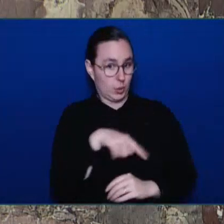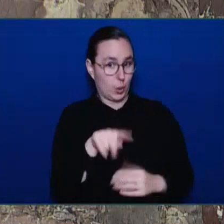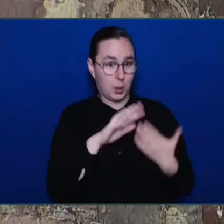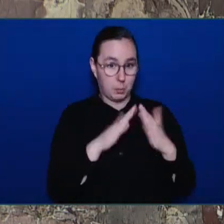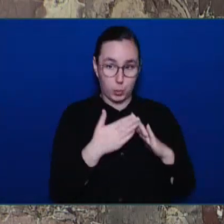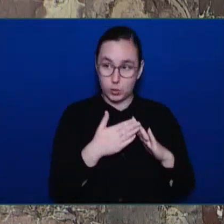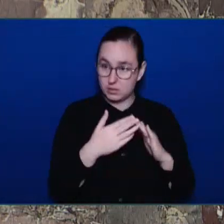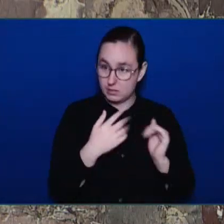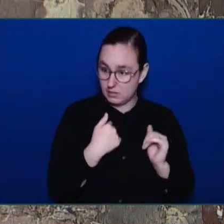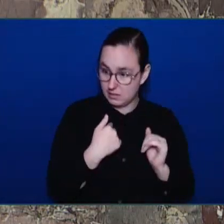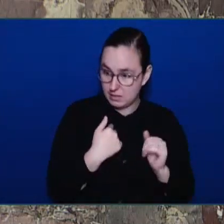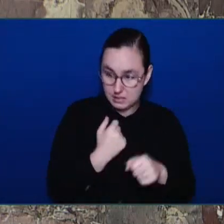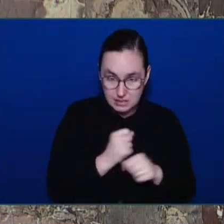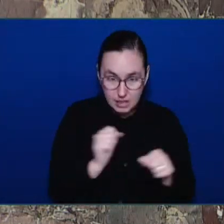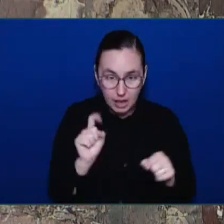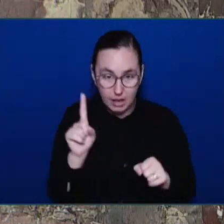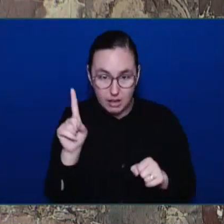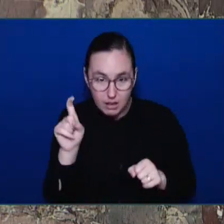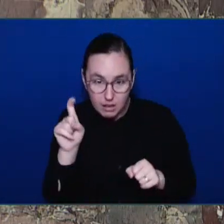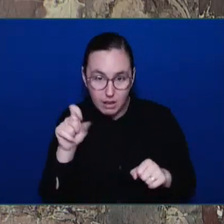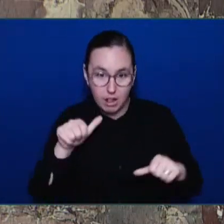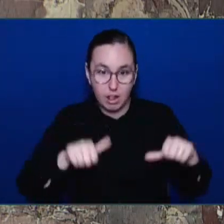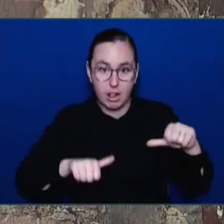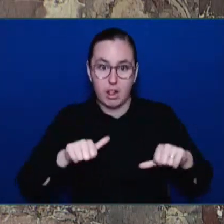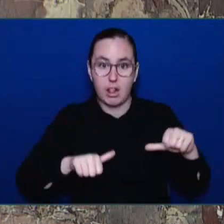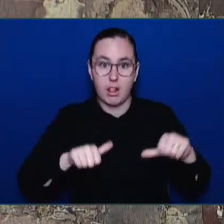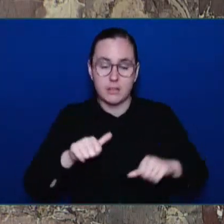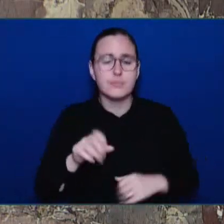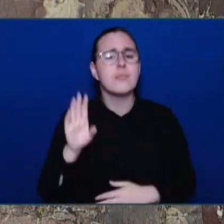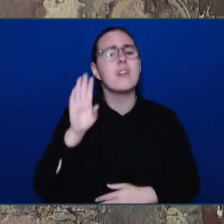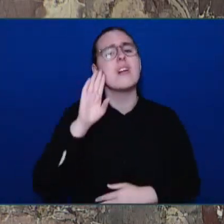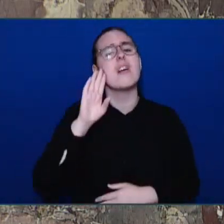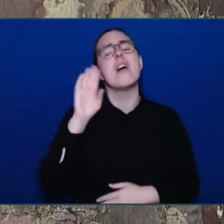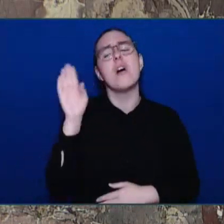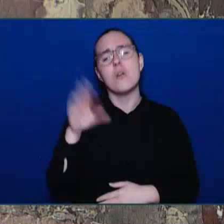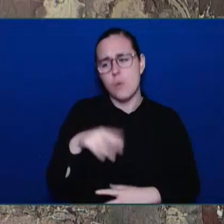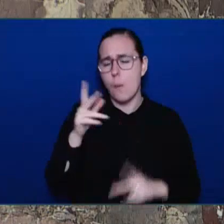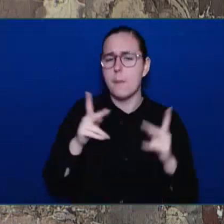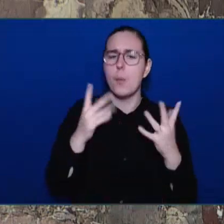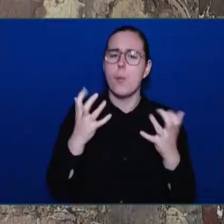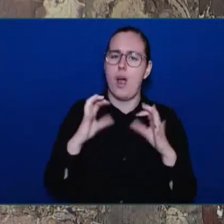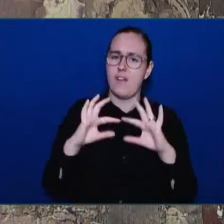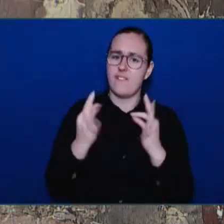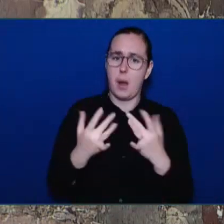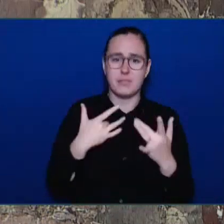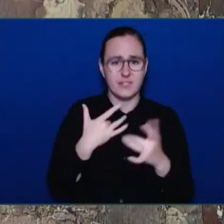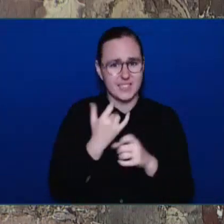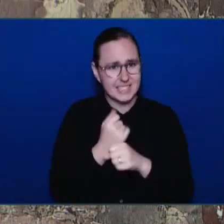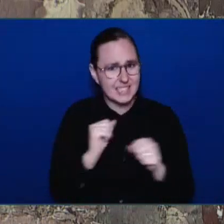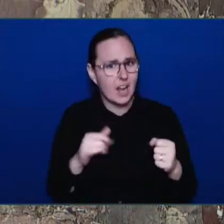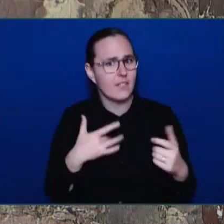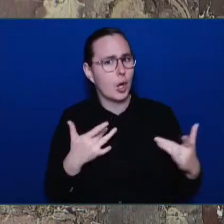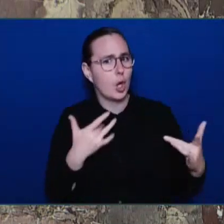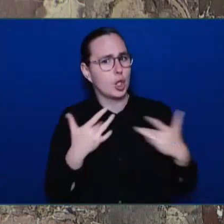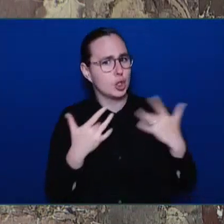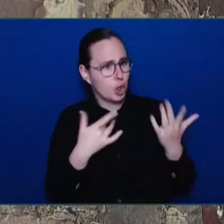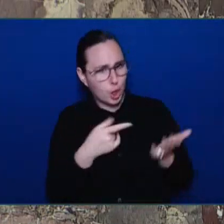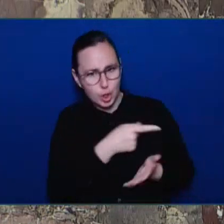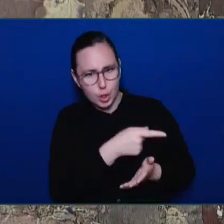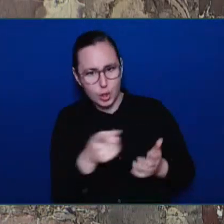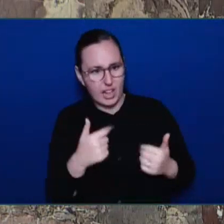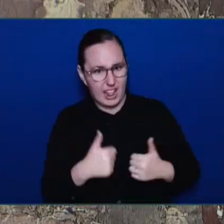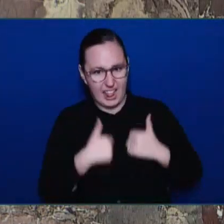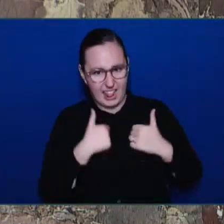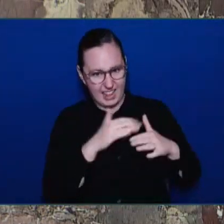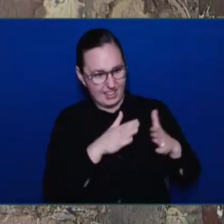people are concerned too about the safety of people that are living outside on the sidewalk struggling with mental health and addiction, as much as they feel unease coming